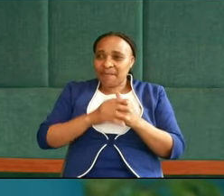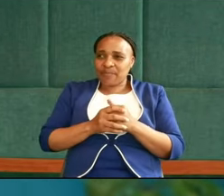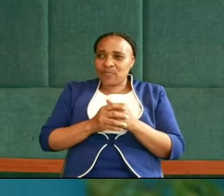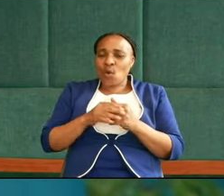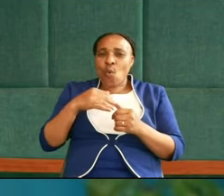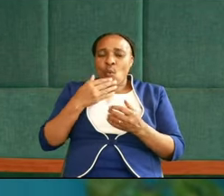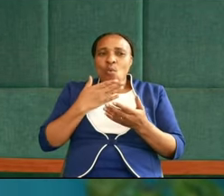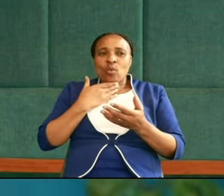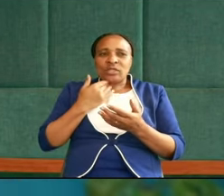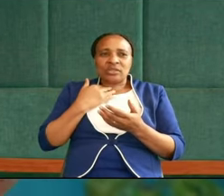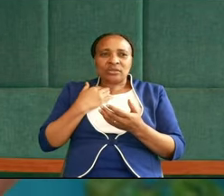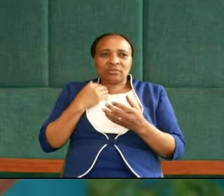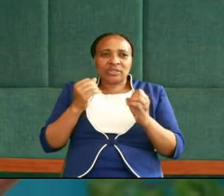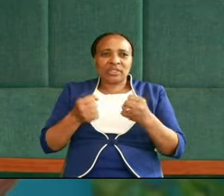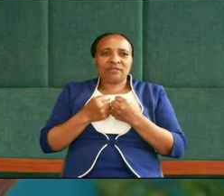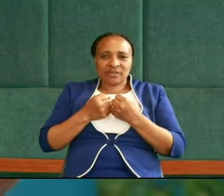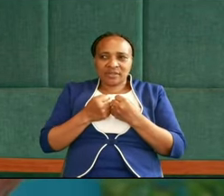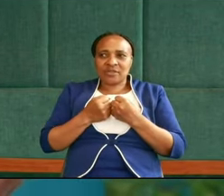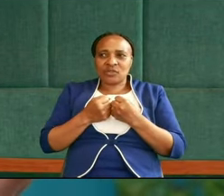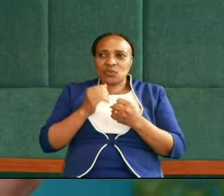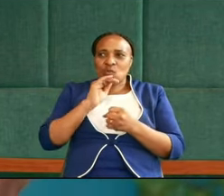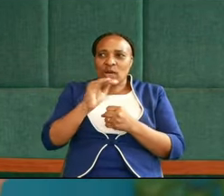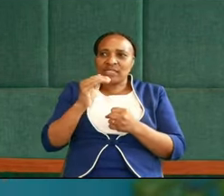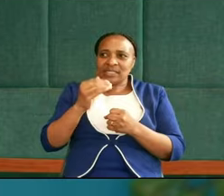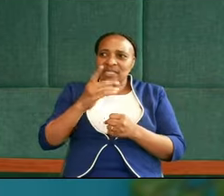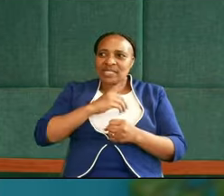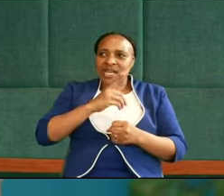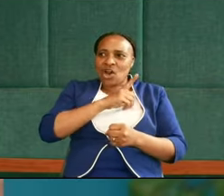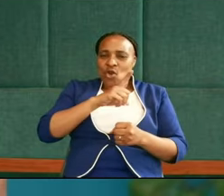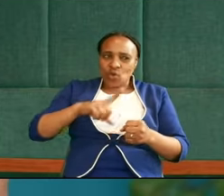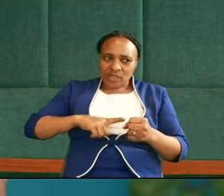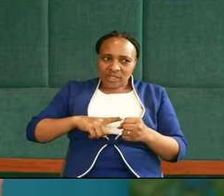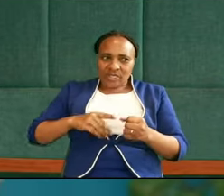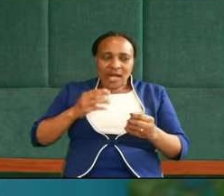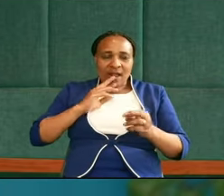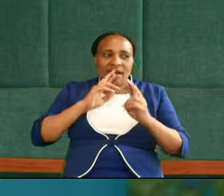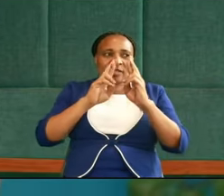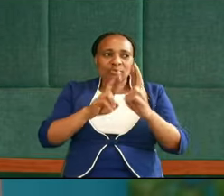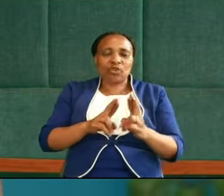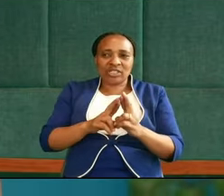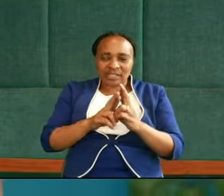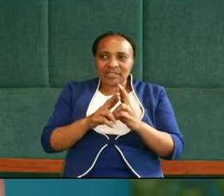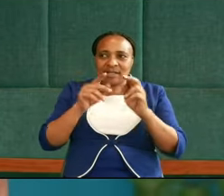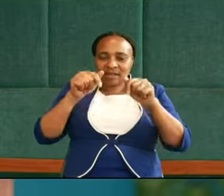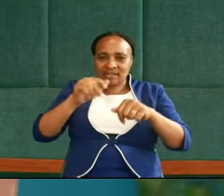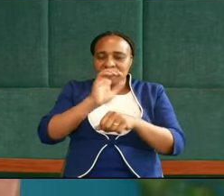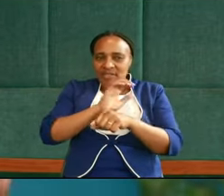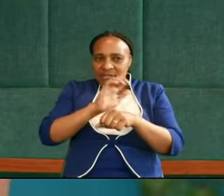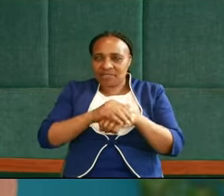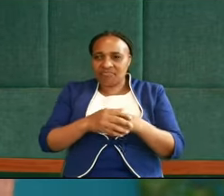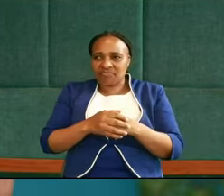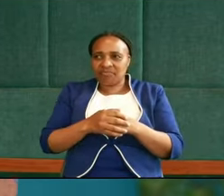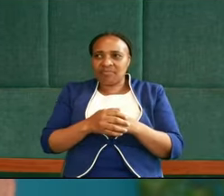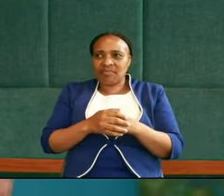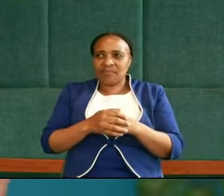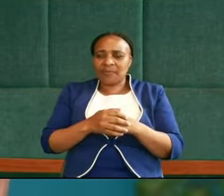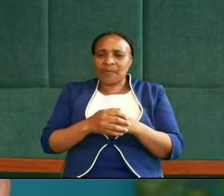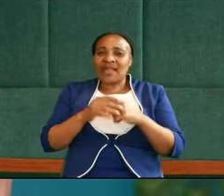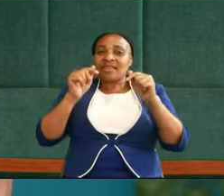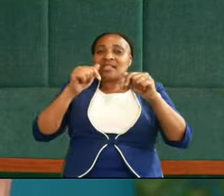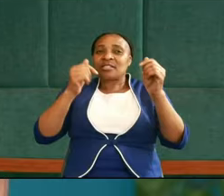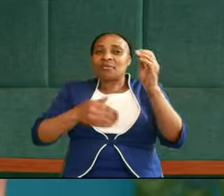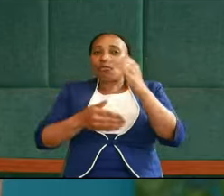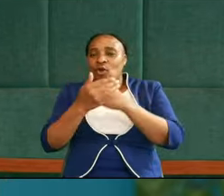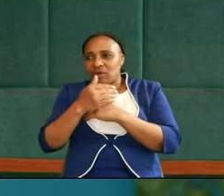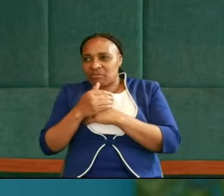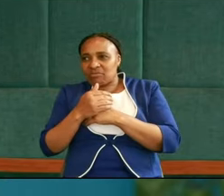wants to say, "Dear Lord, until this morning I was discouraged. Until this morning I was